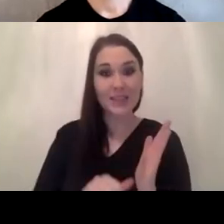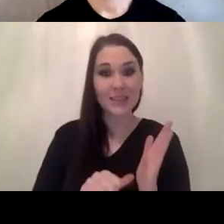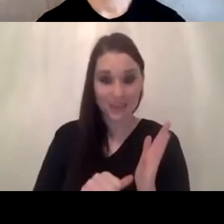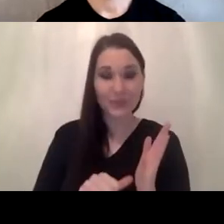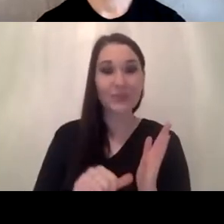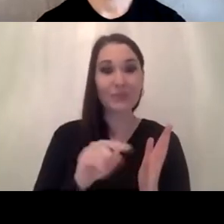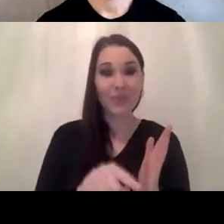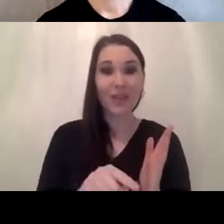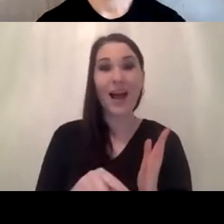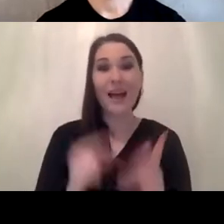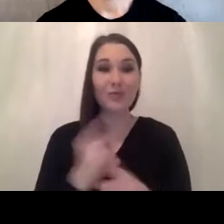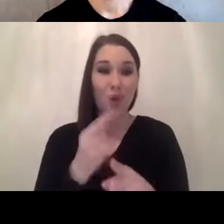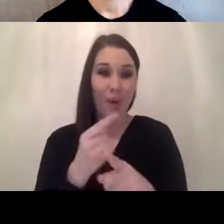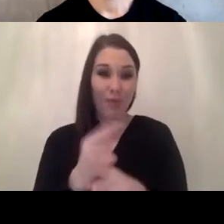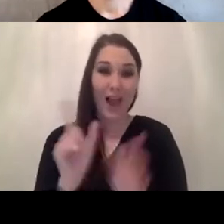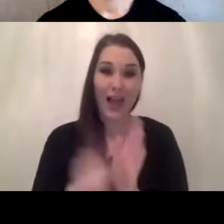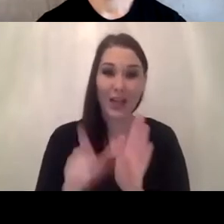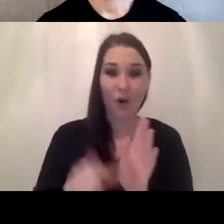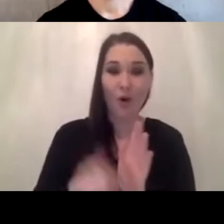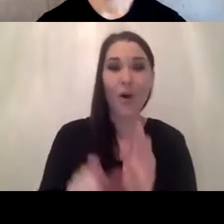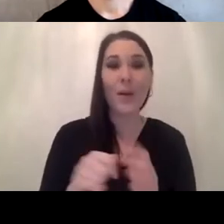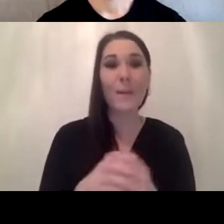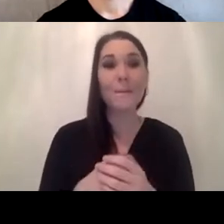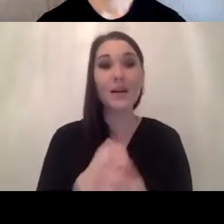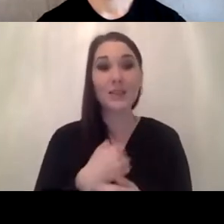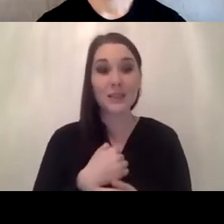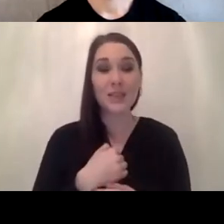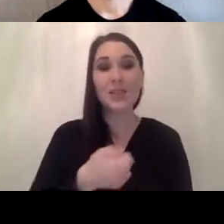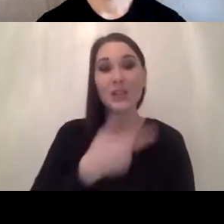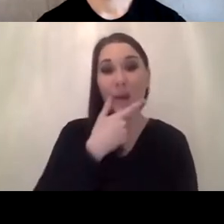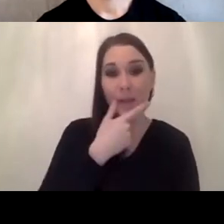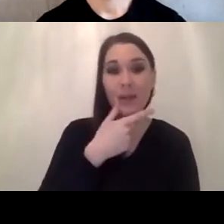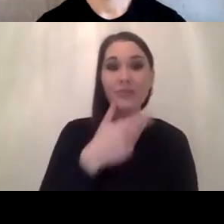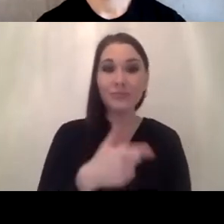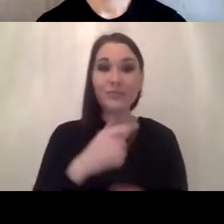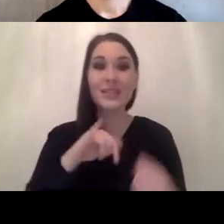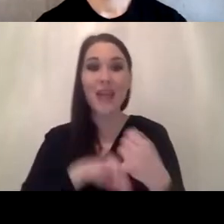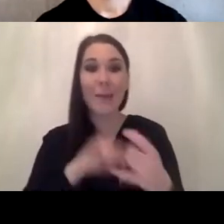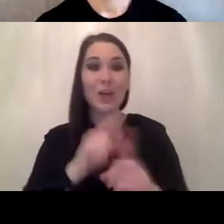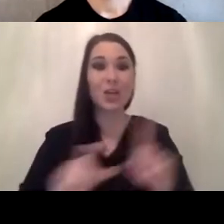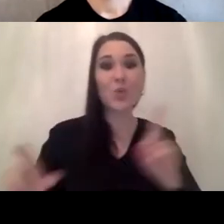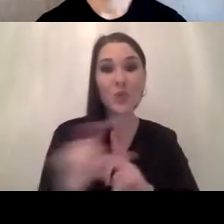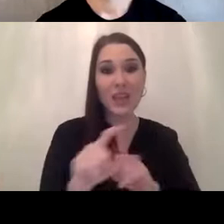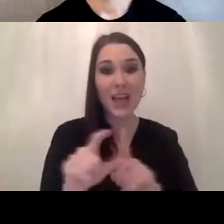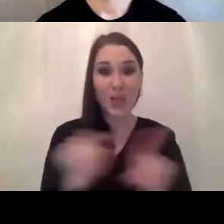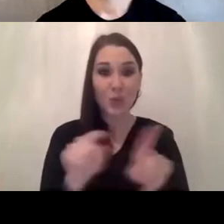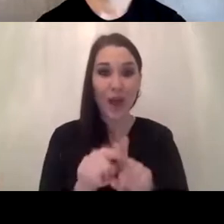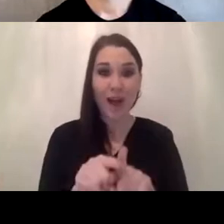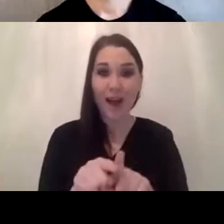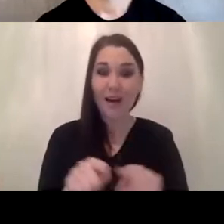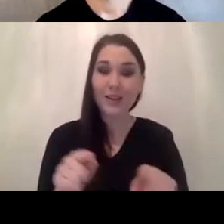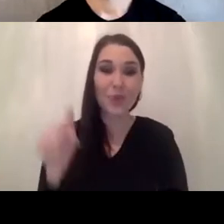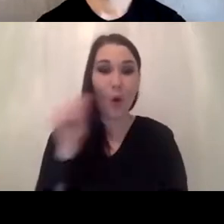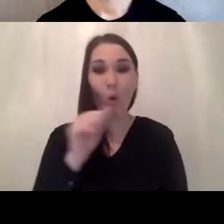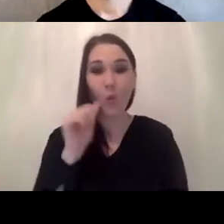designed.org. I'll kind of talk about them later on, and with Dublin Simon community as well. So I guess I was always kind of interested in the